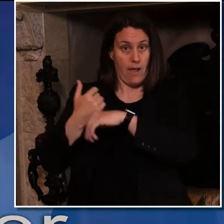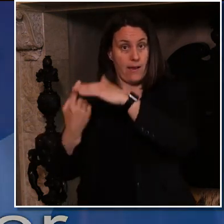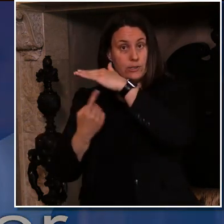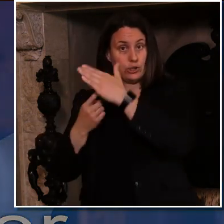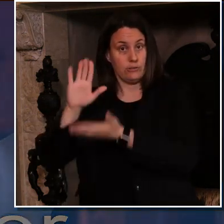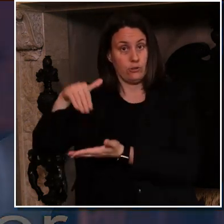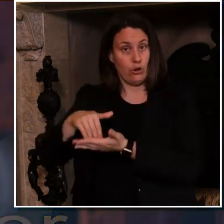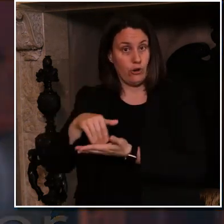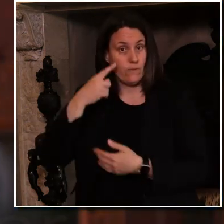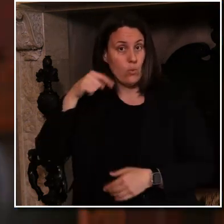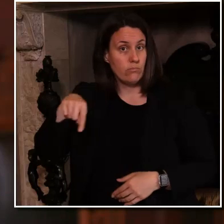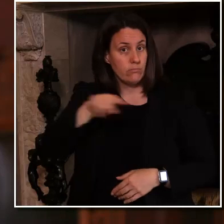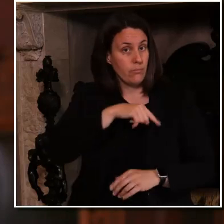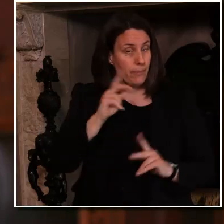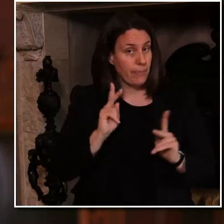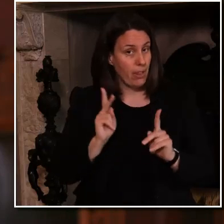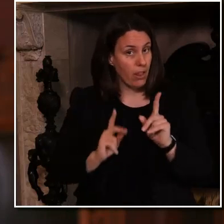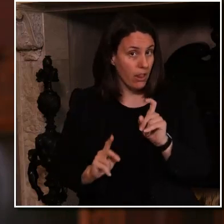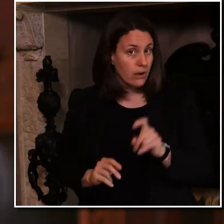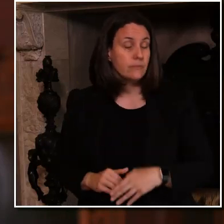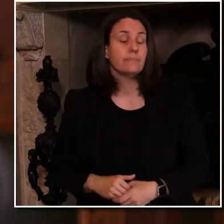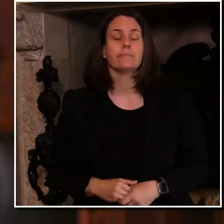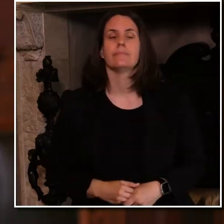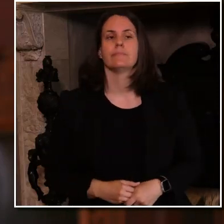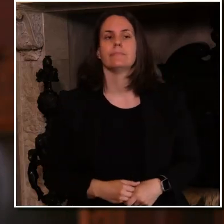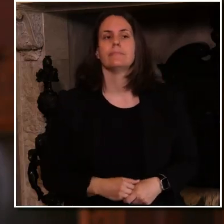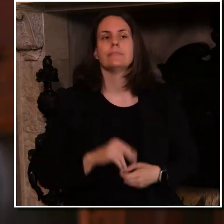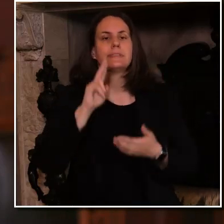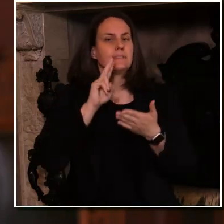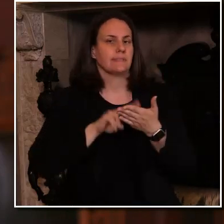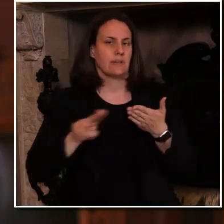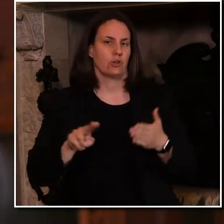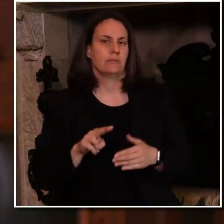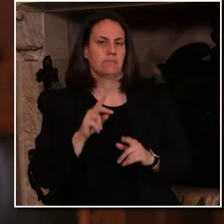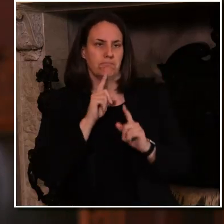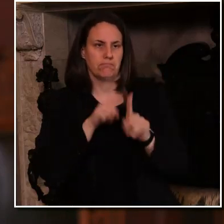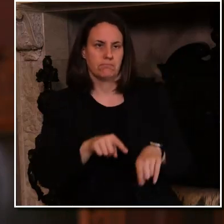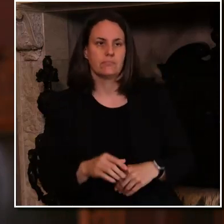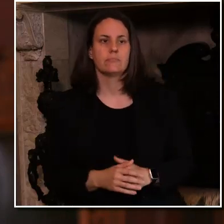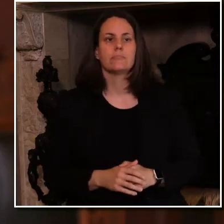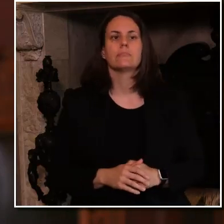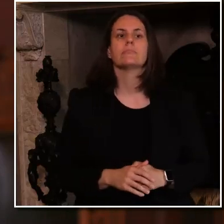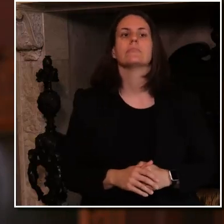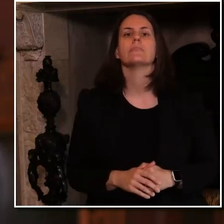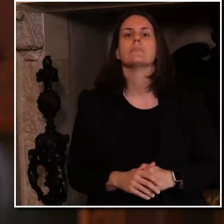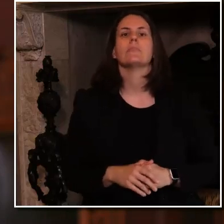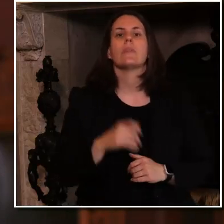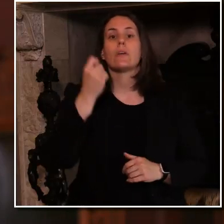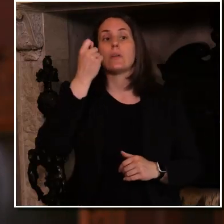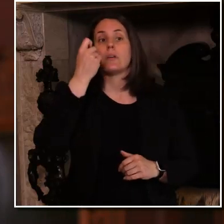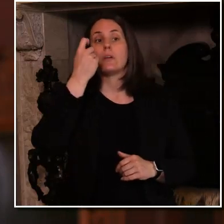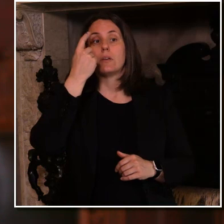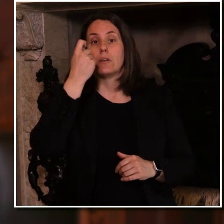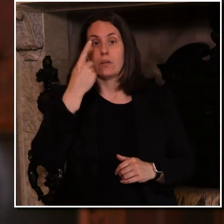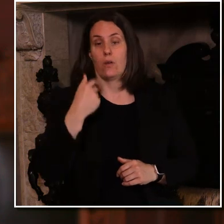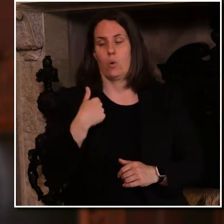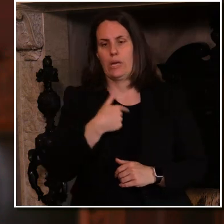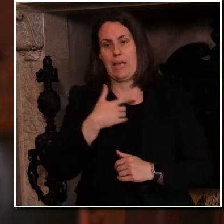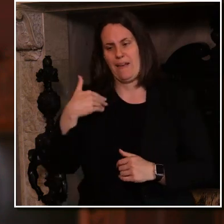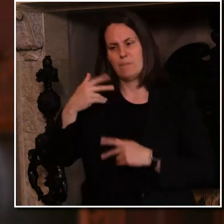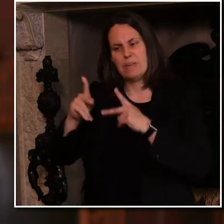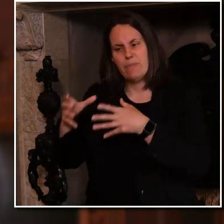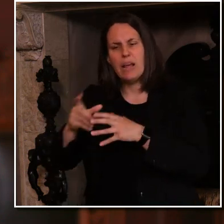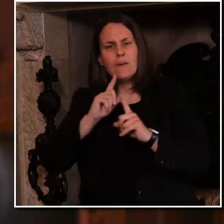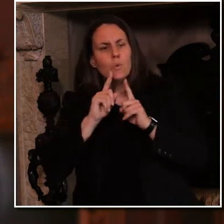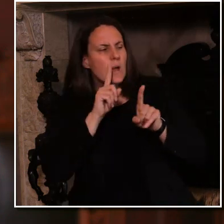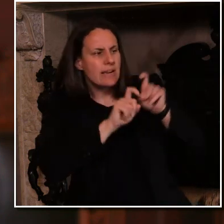So those folks through contact tracing are isolating. There are currently 2 isolation